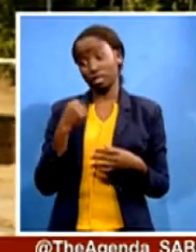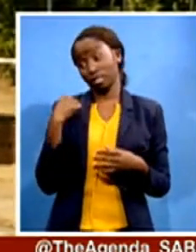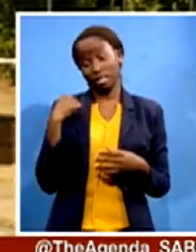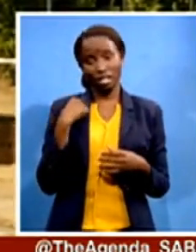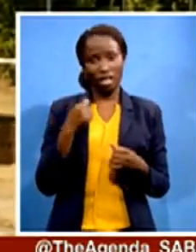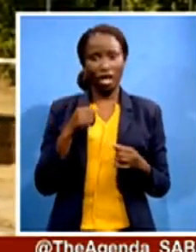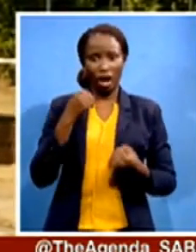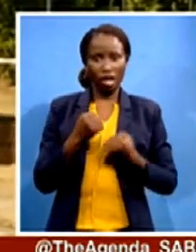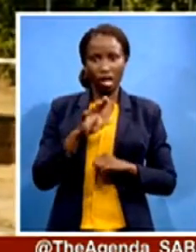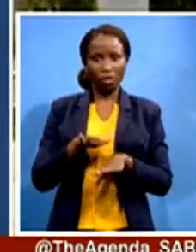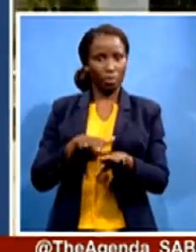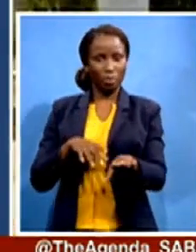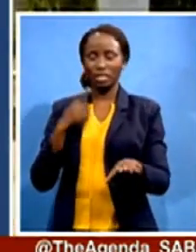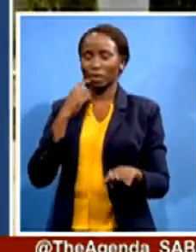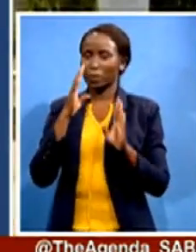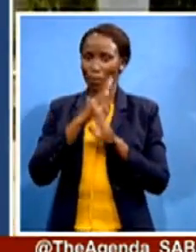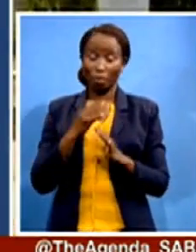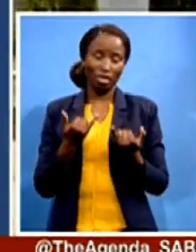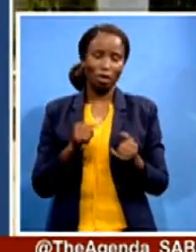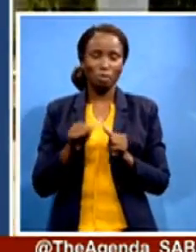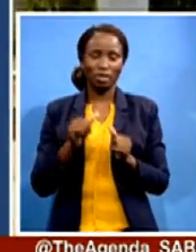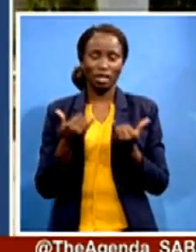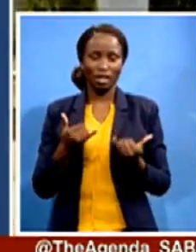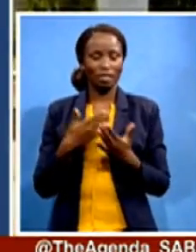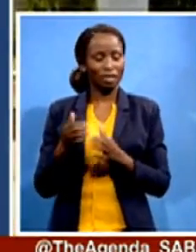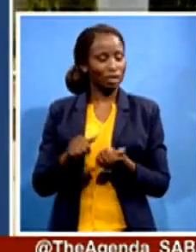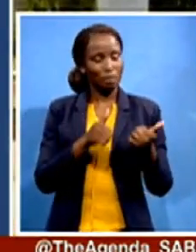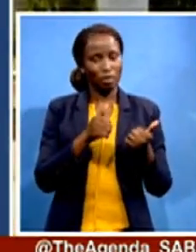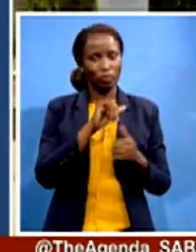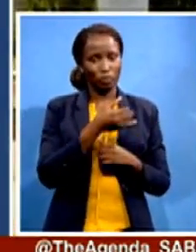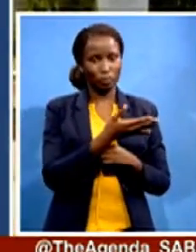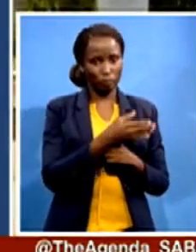back to you in studio. Thank you so much for bringing us up to speed, Abongile there.